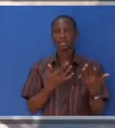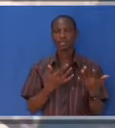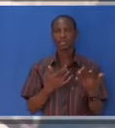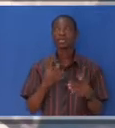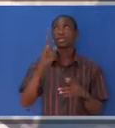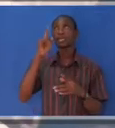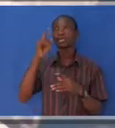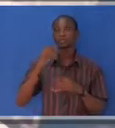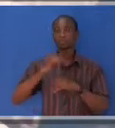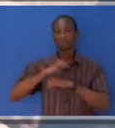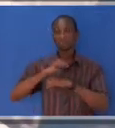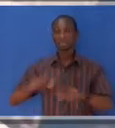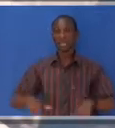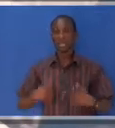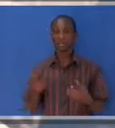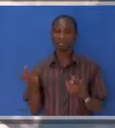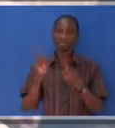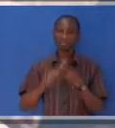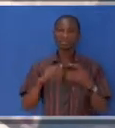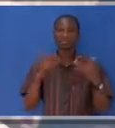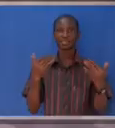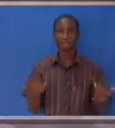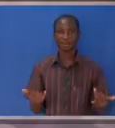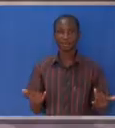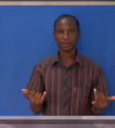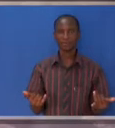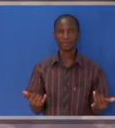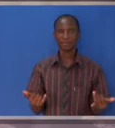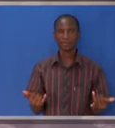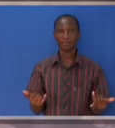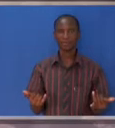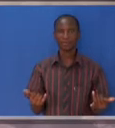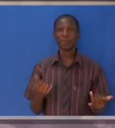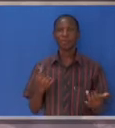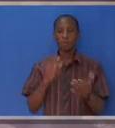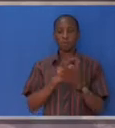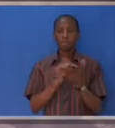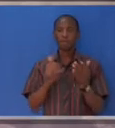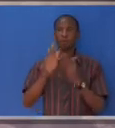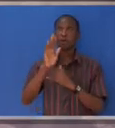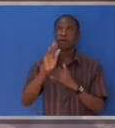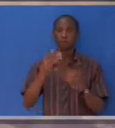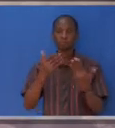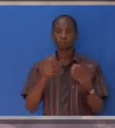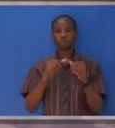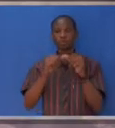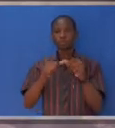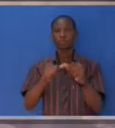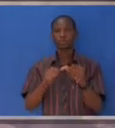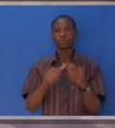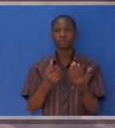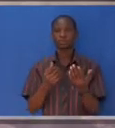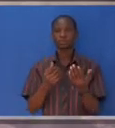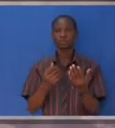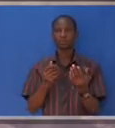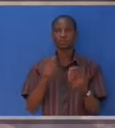our lives to live and see today. We believe that God is going to bring to